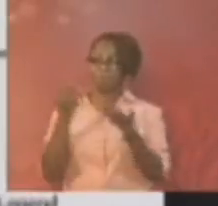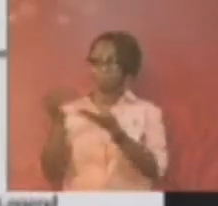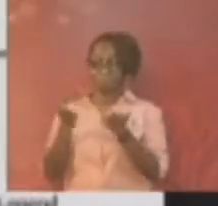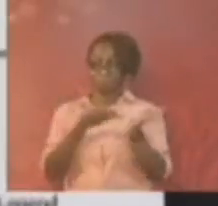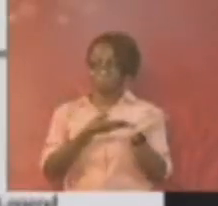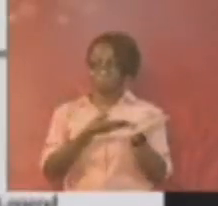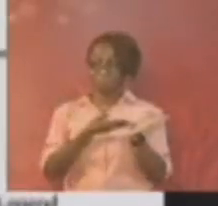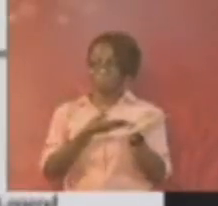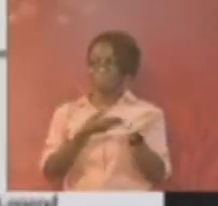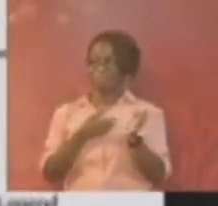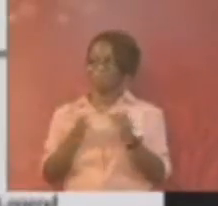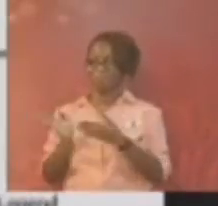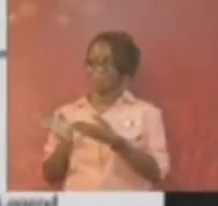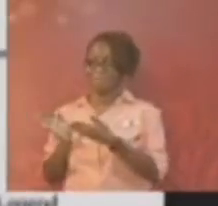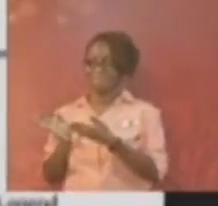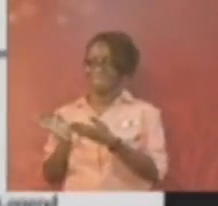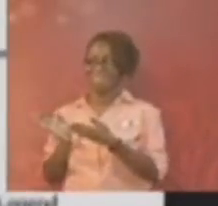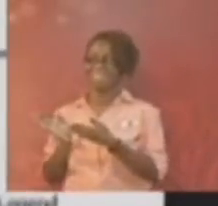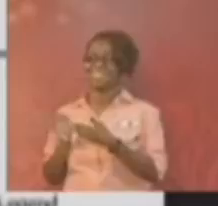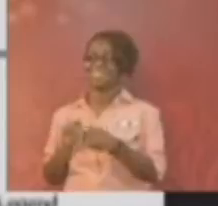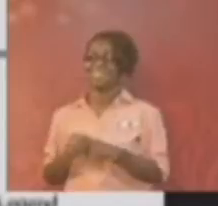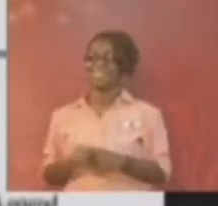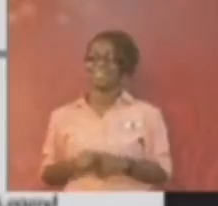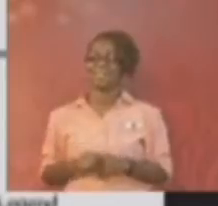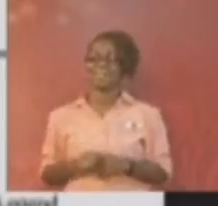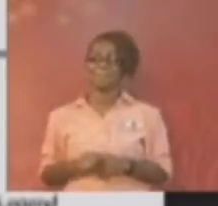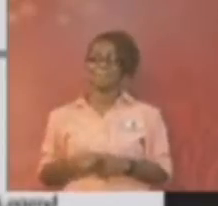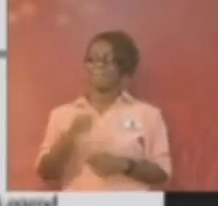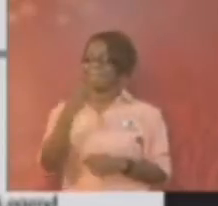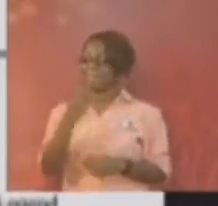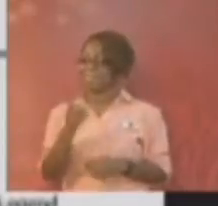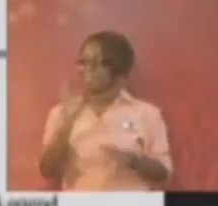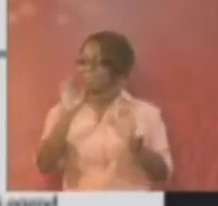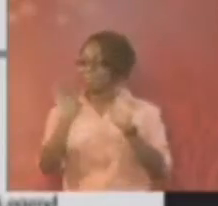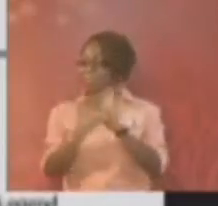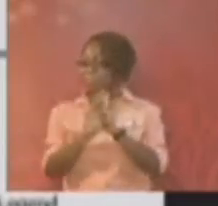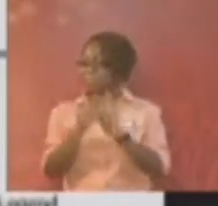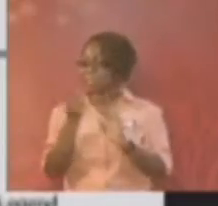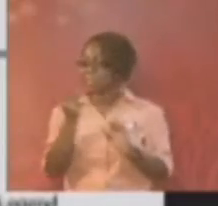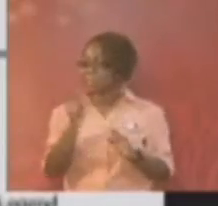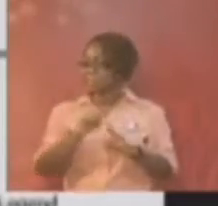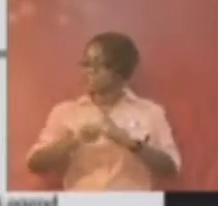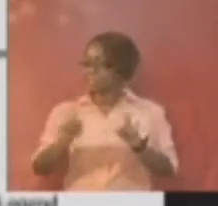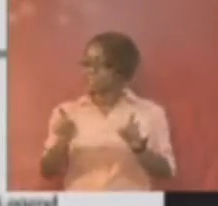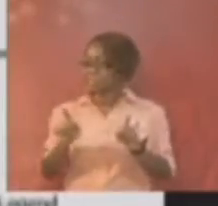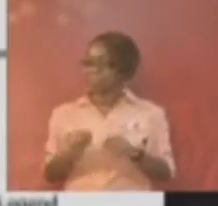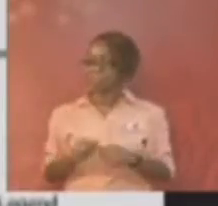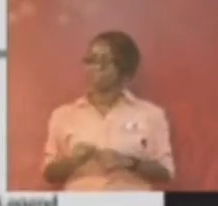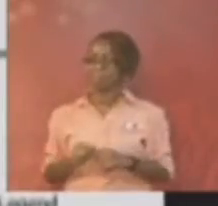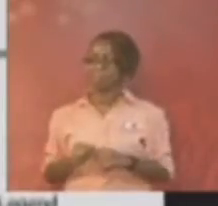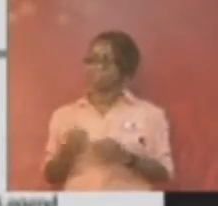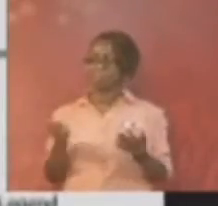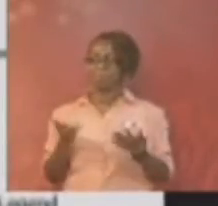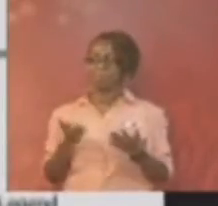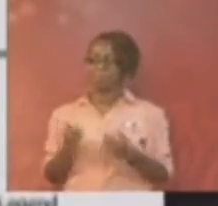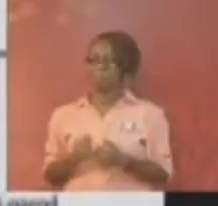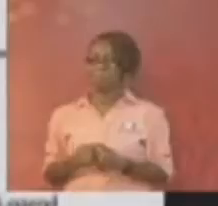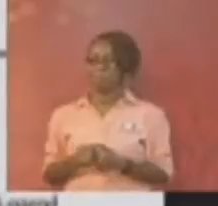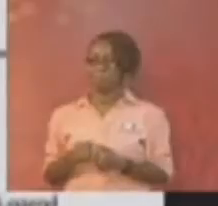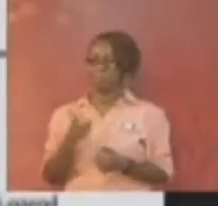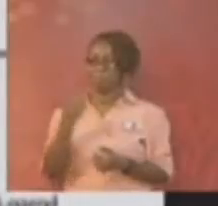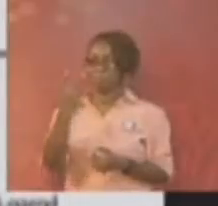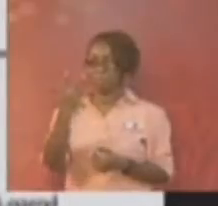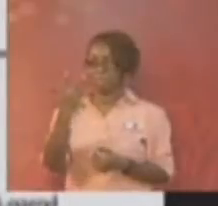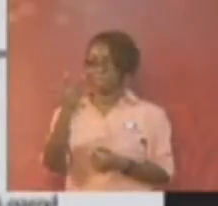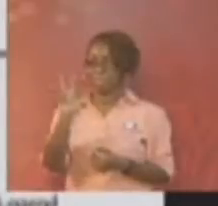we've displayed the information a little differently today. And what we're showing is three sets of colors, really.